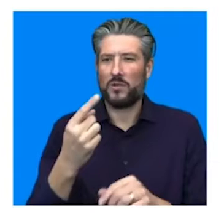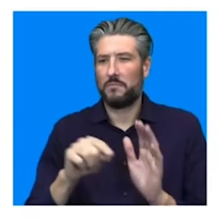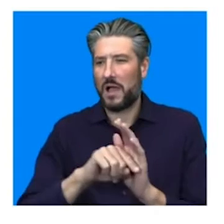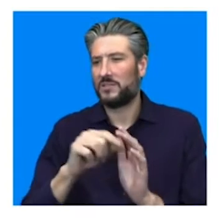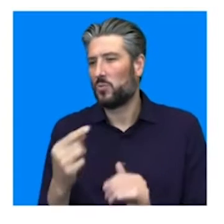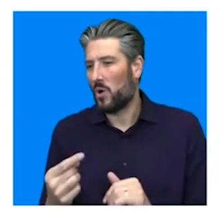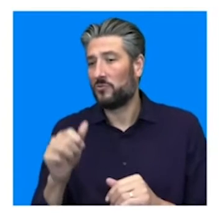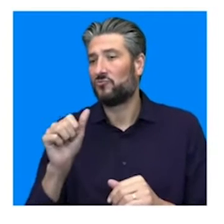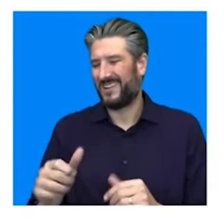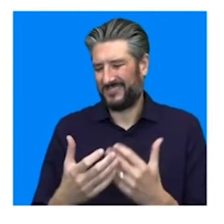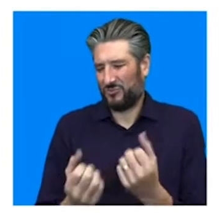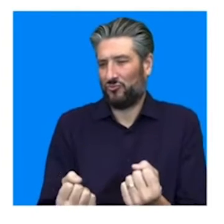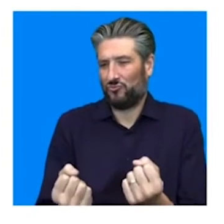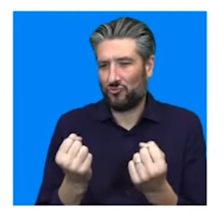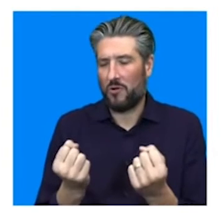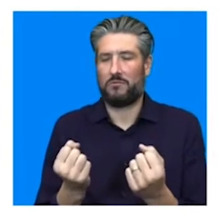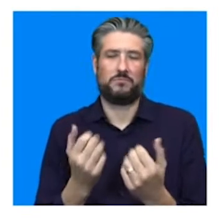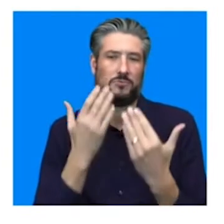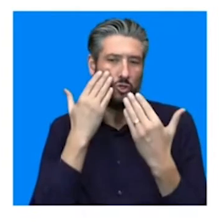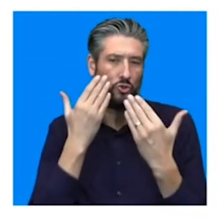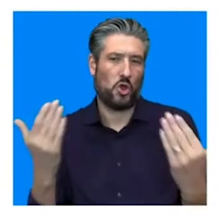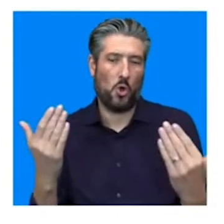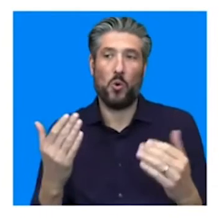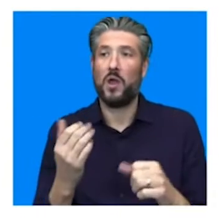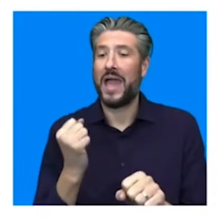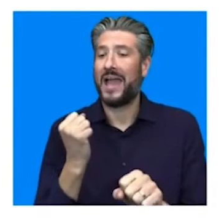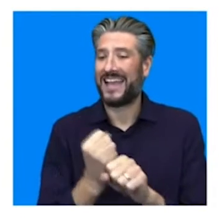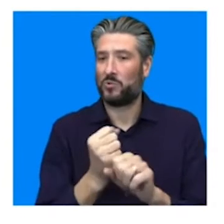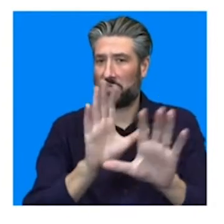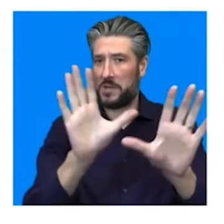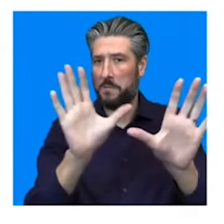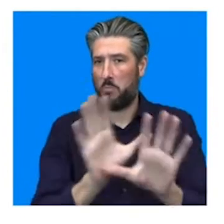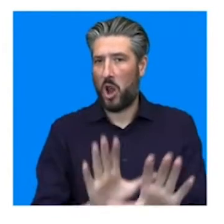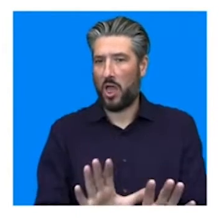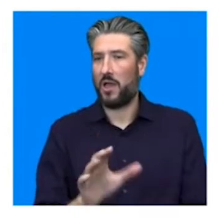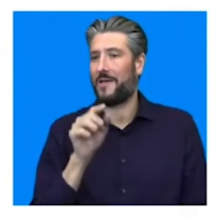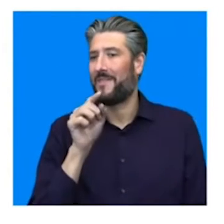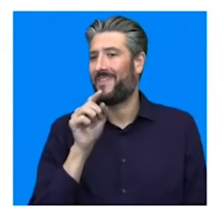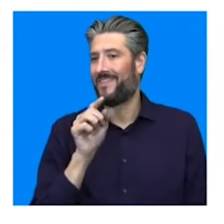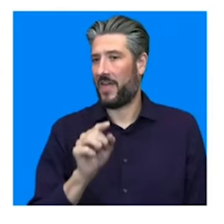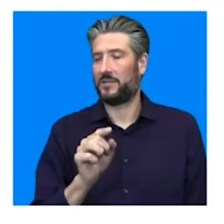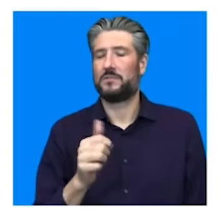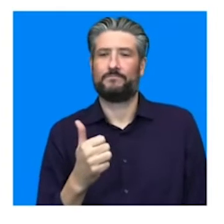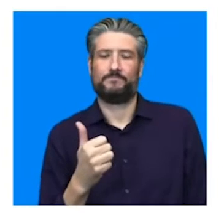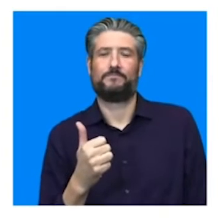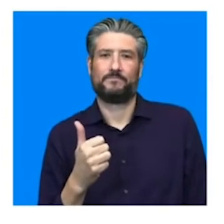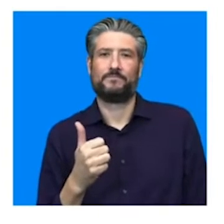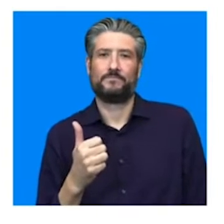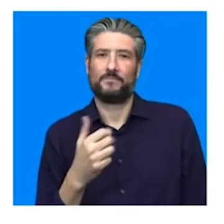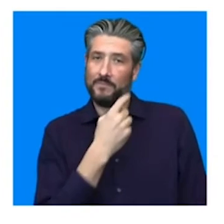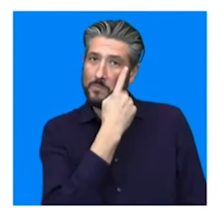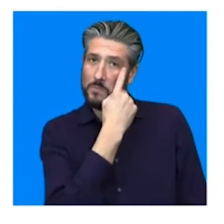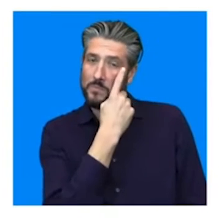really strong indication that this Gaussian blurring does, swamp. You could on all sorts of different sizes and